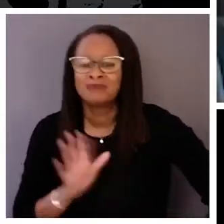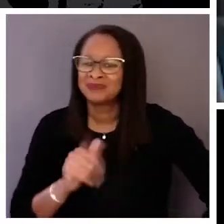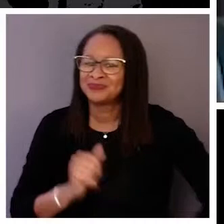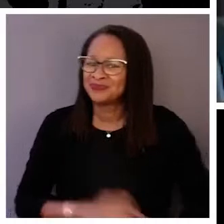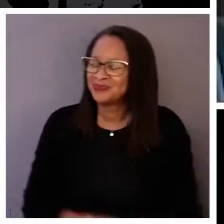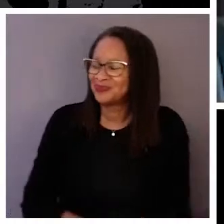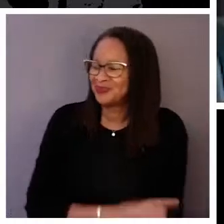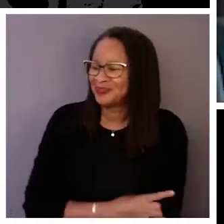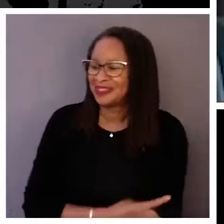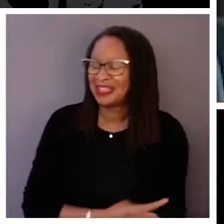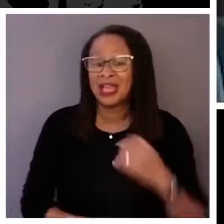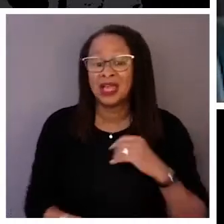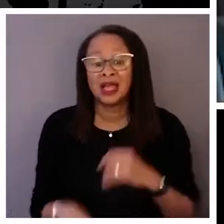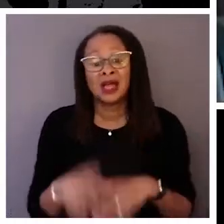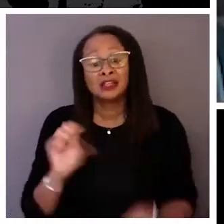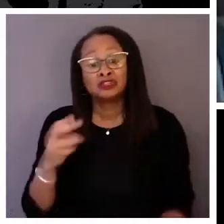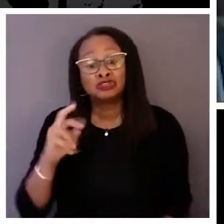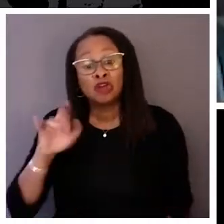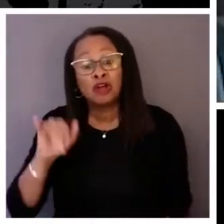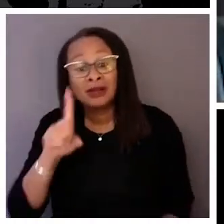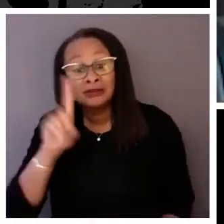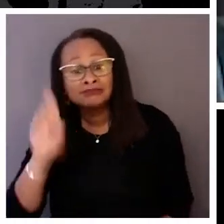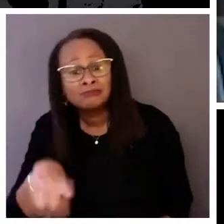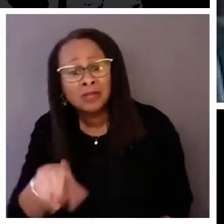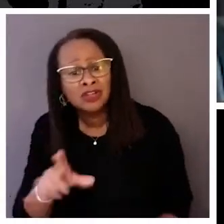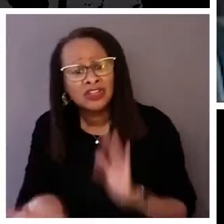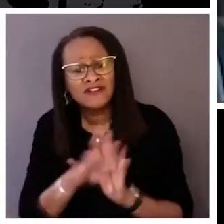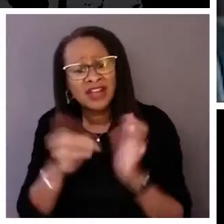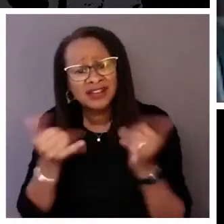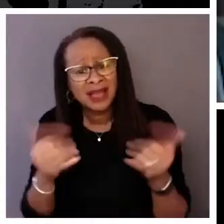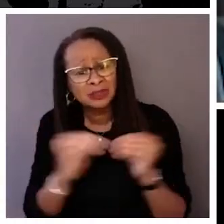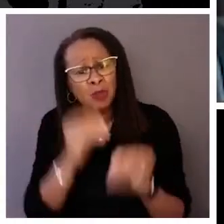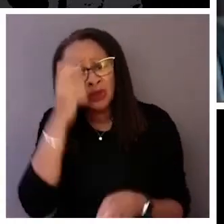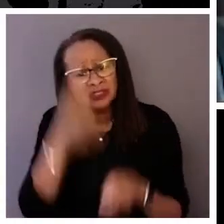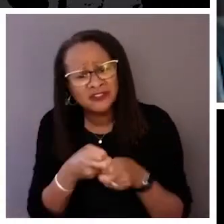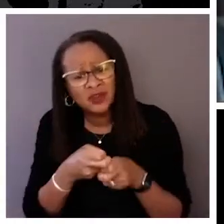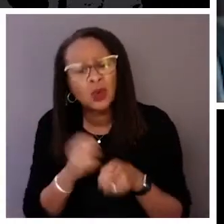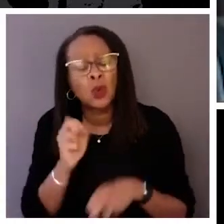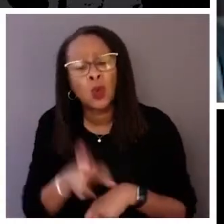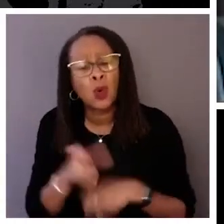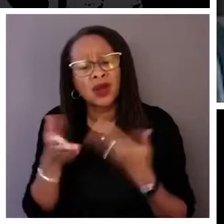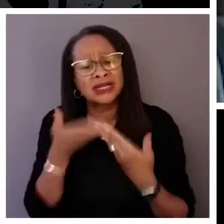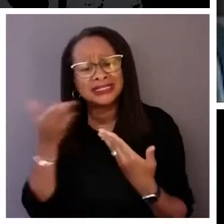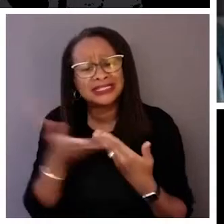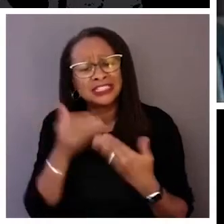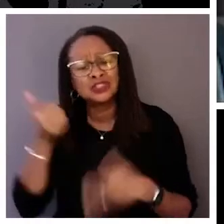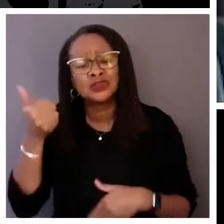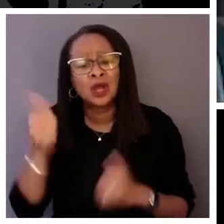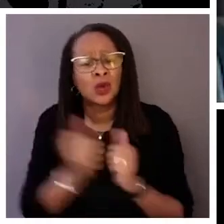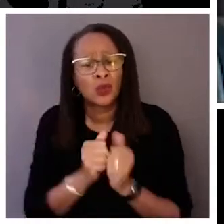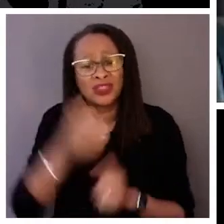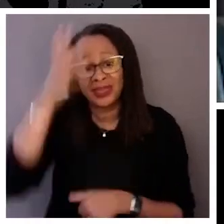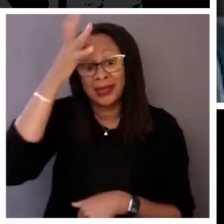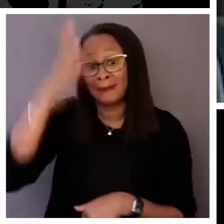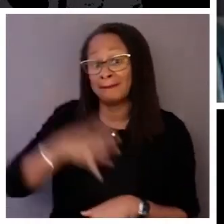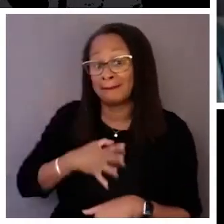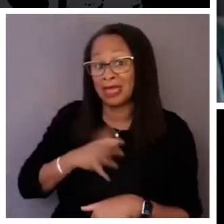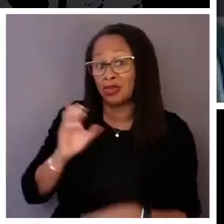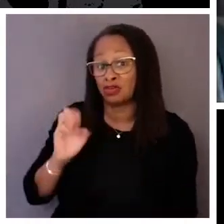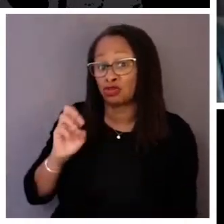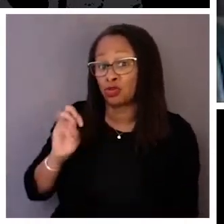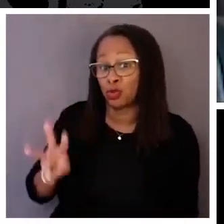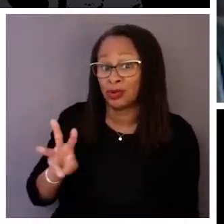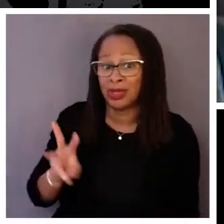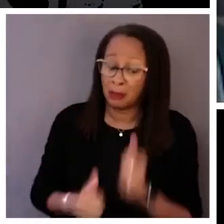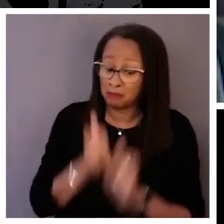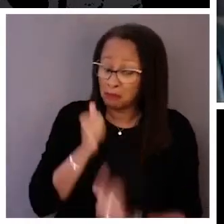Do you find now, Mimi, it's difficult, or is it easier with the male crew? Because most of